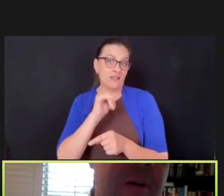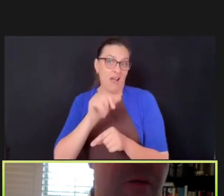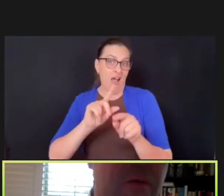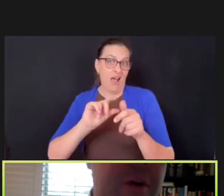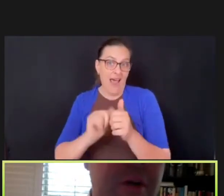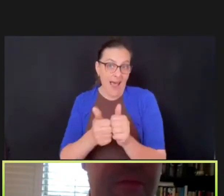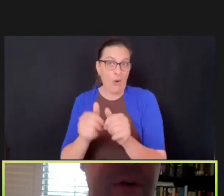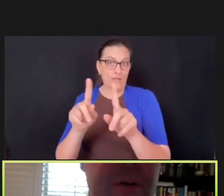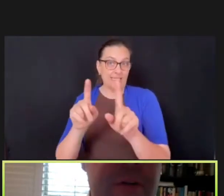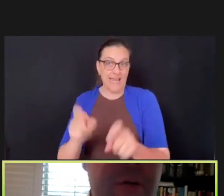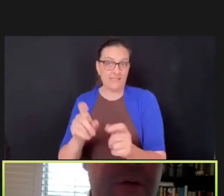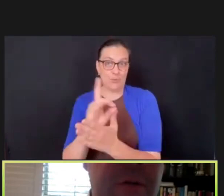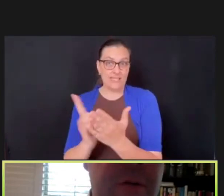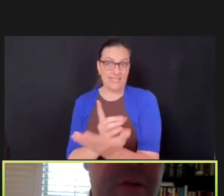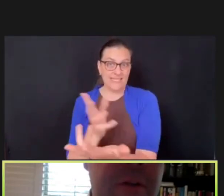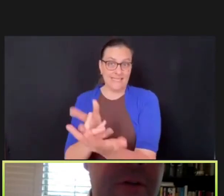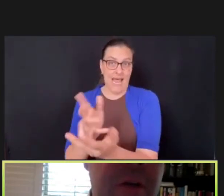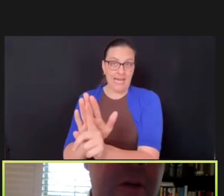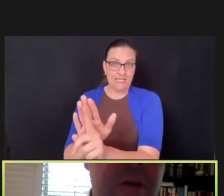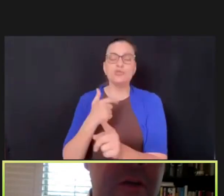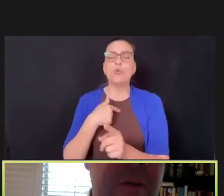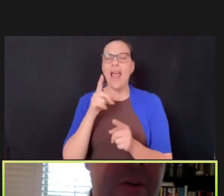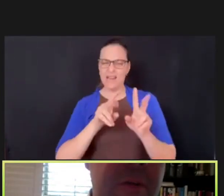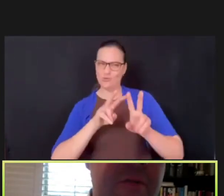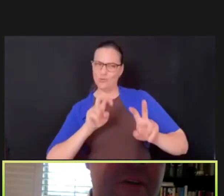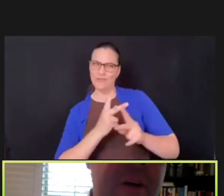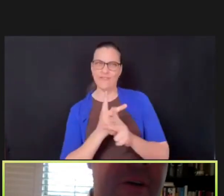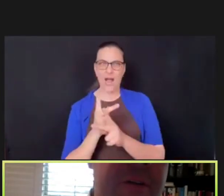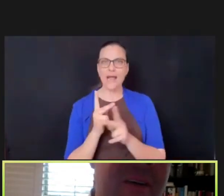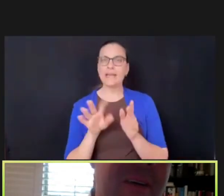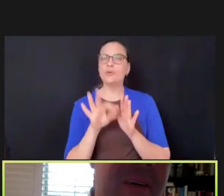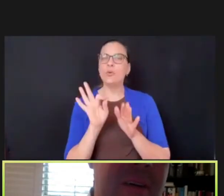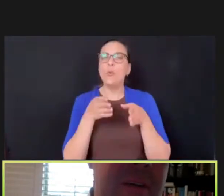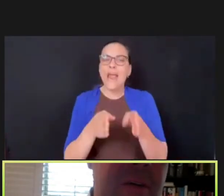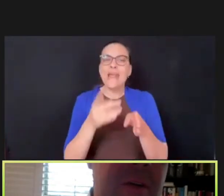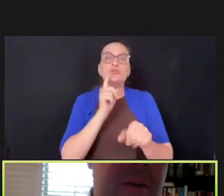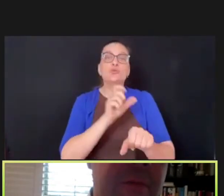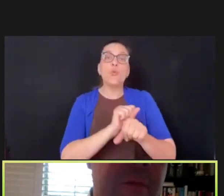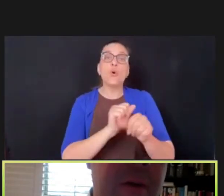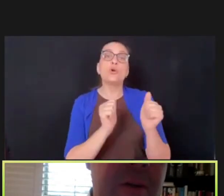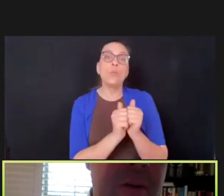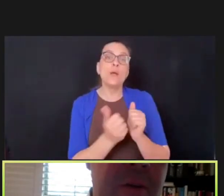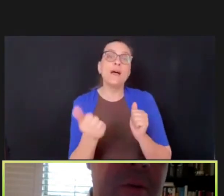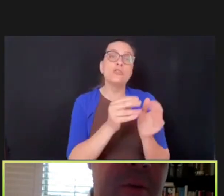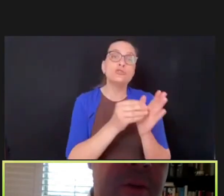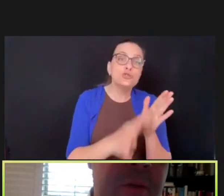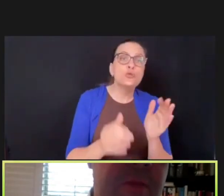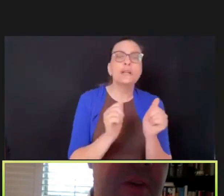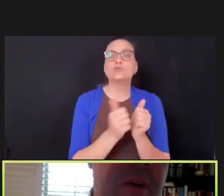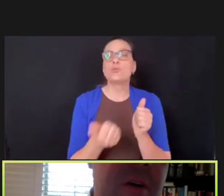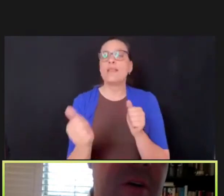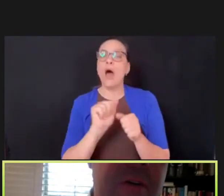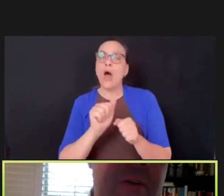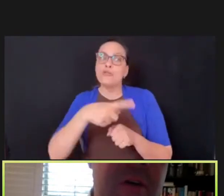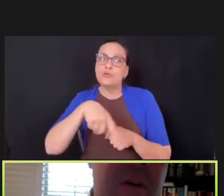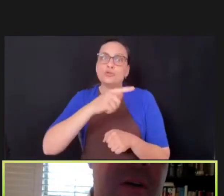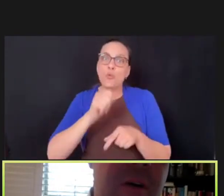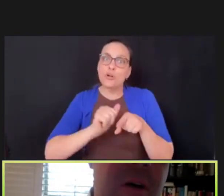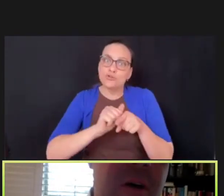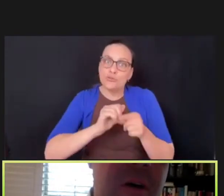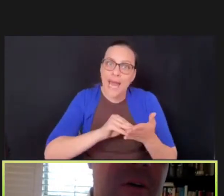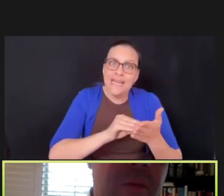of working with other students and other trainees or other providers to get the information. And there were sometimes